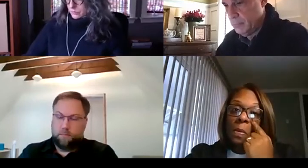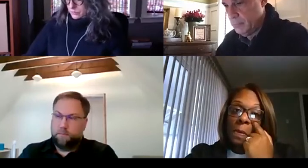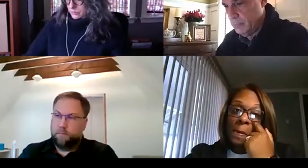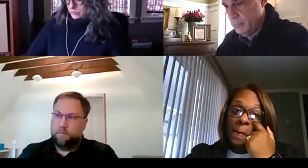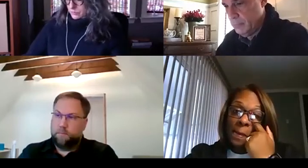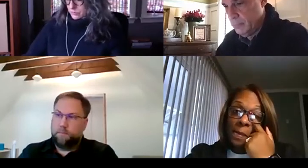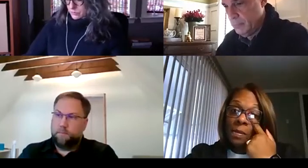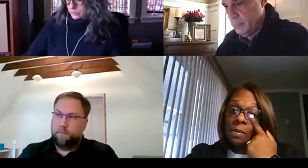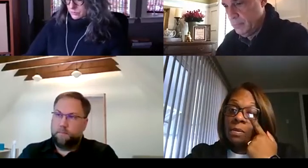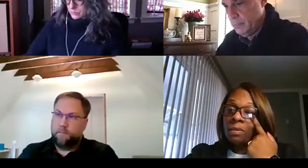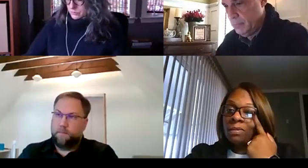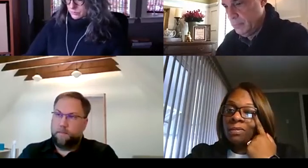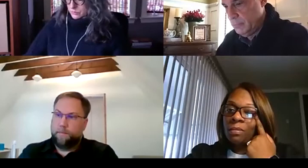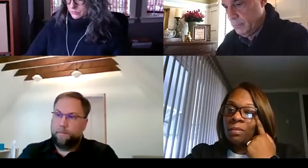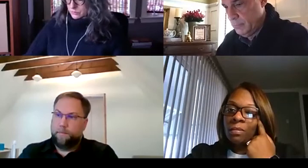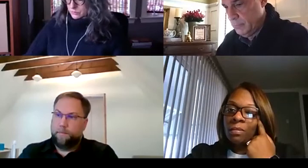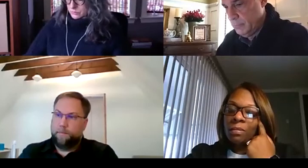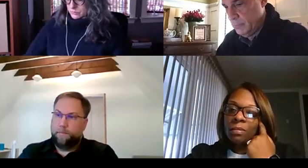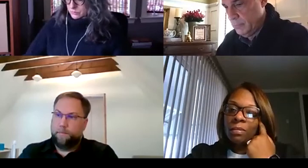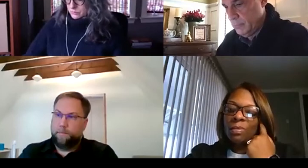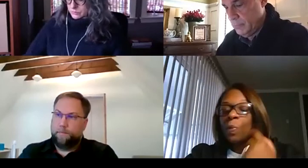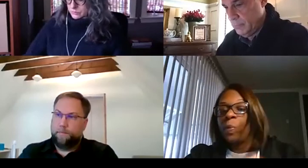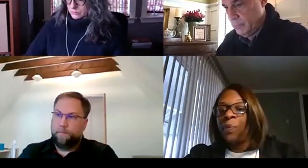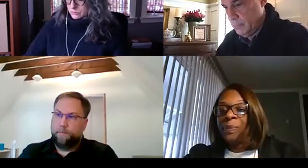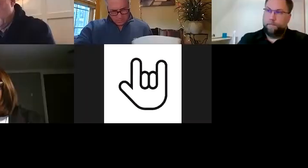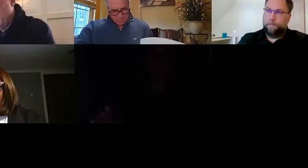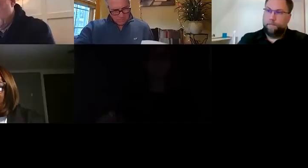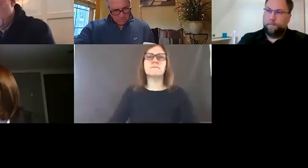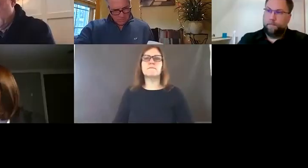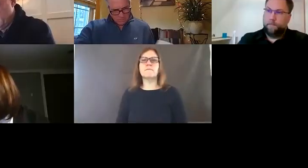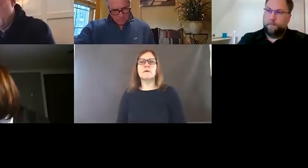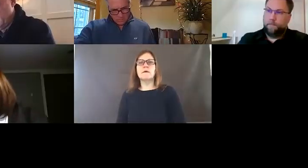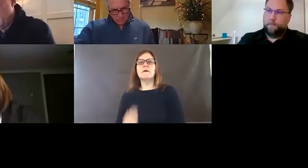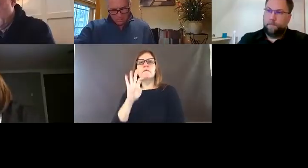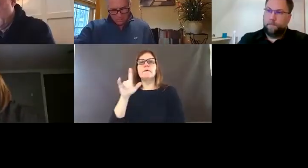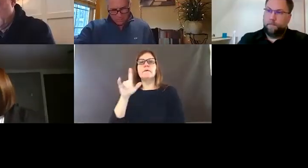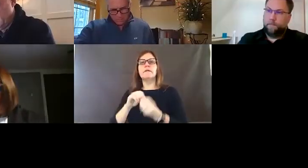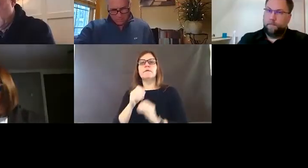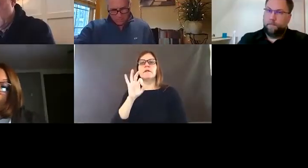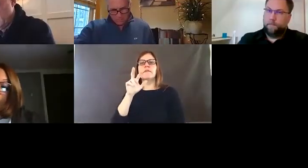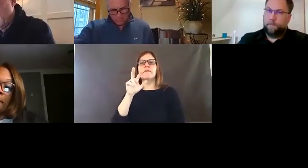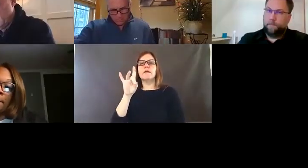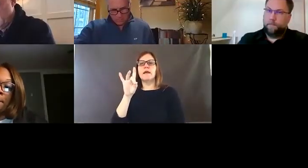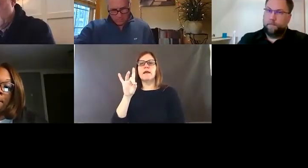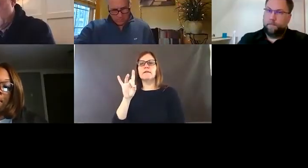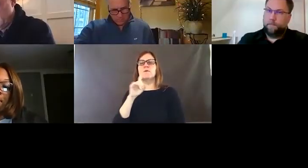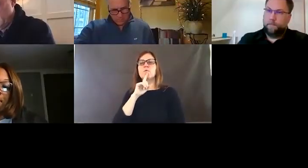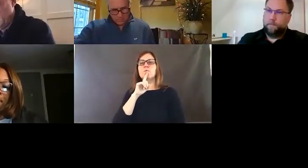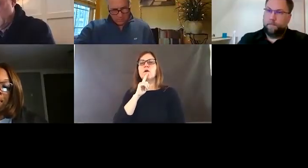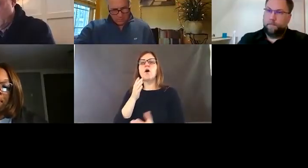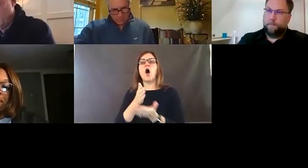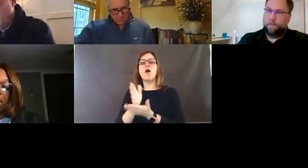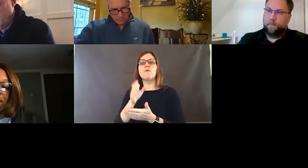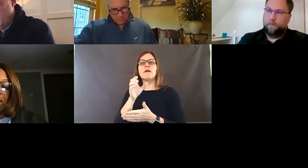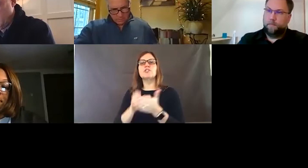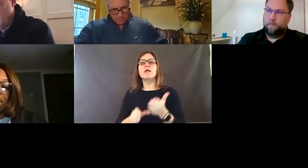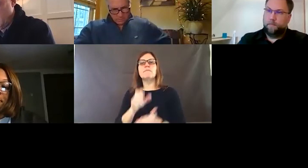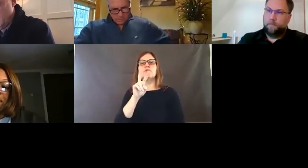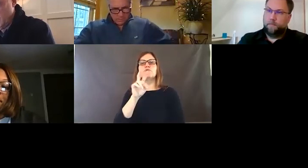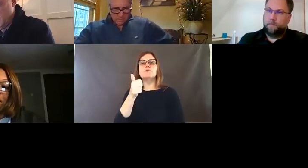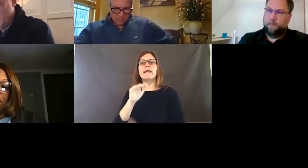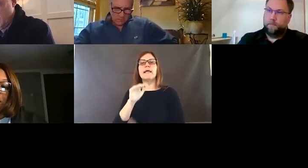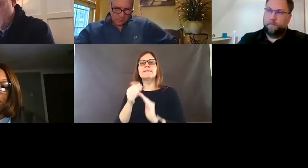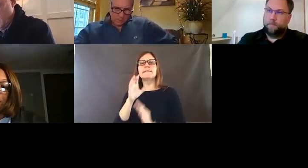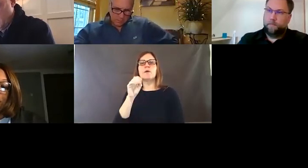an affirmative recommendation. Bill number 938, resolution authorizing pursuant to chapter 210 of the City Code, the mayor